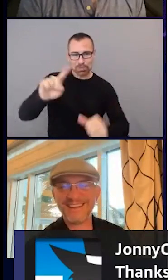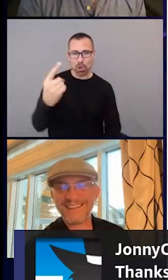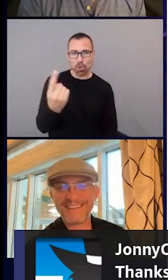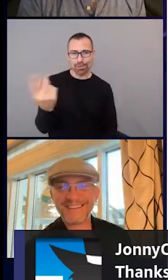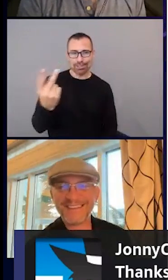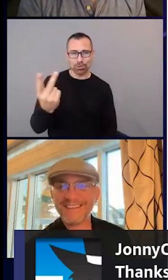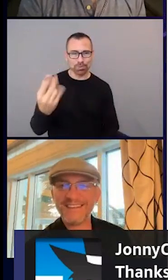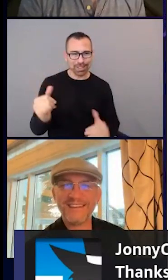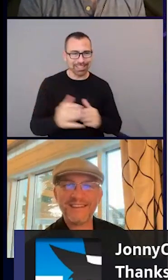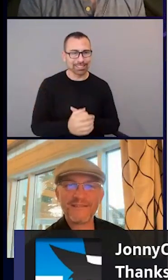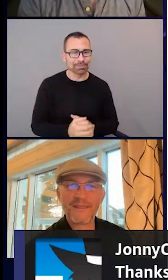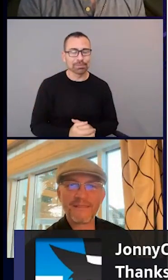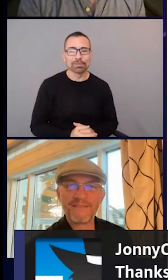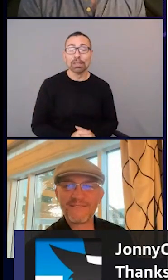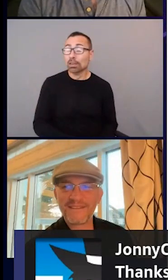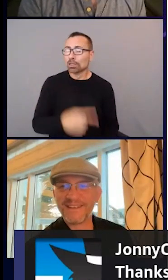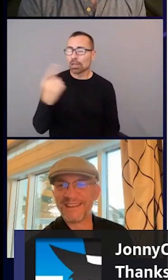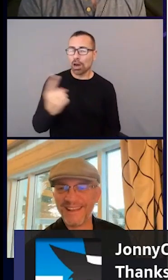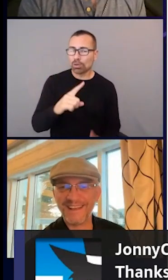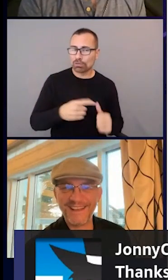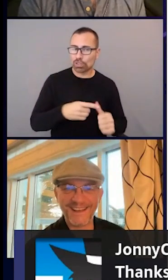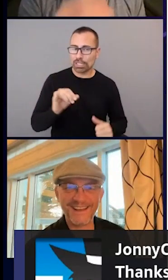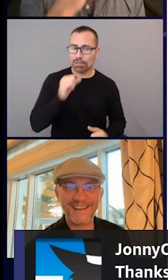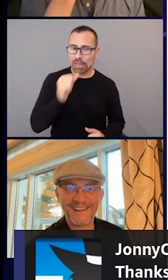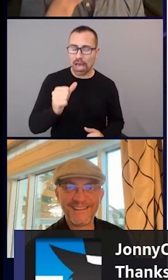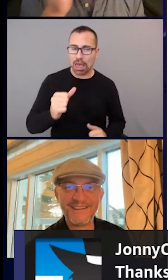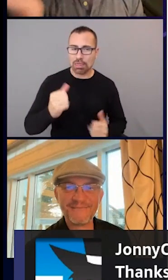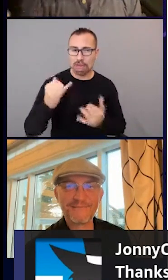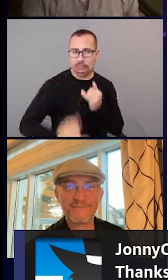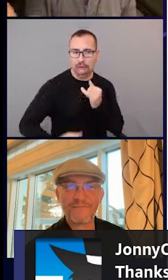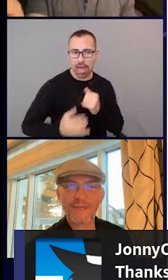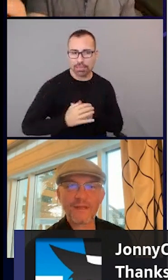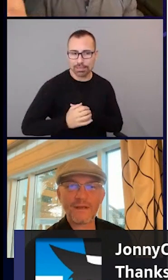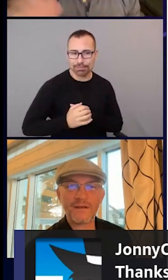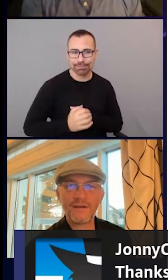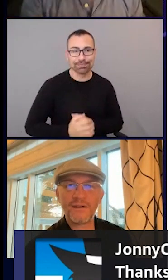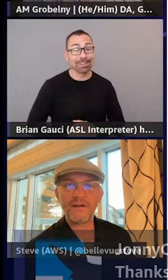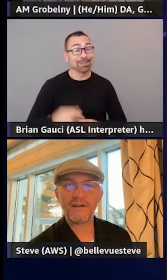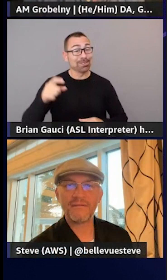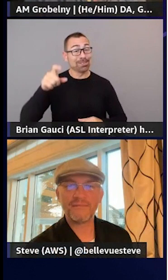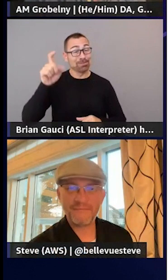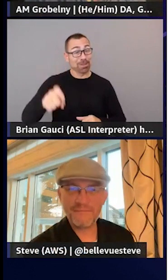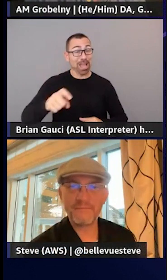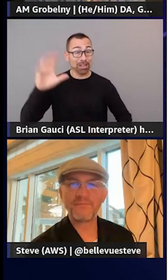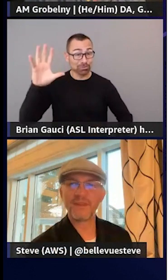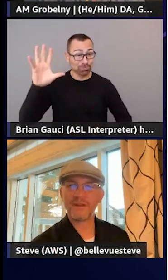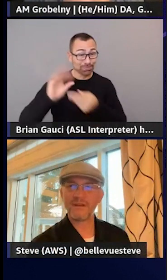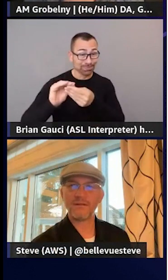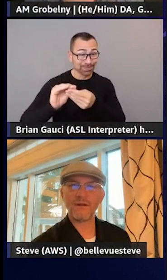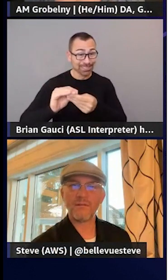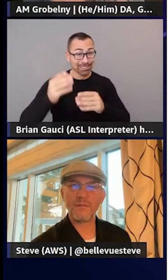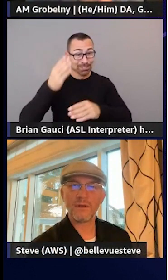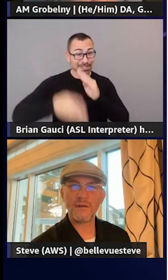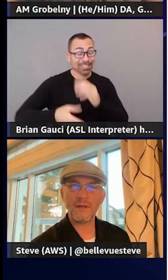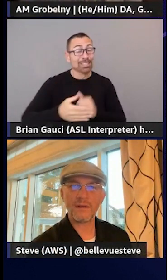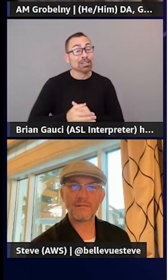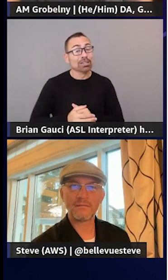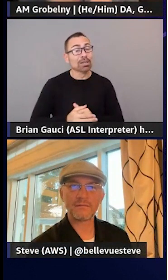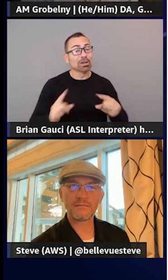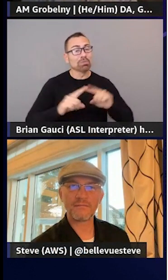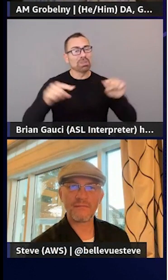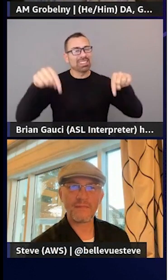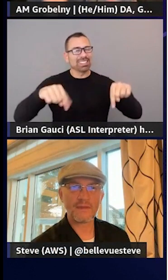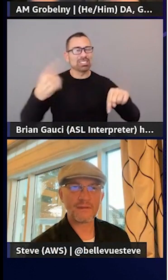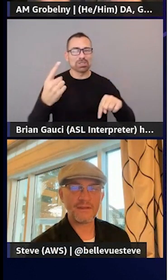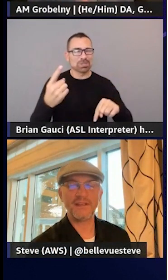If you're not first, you're last, Steve. All right, so we have to wrap up, unfortunately. But it looks like this is just a